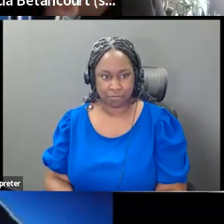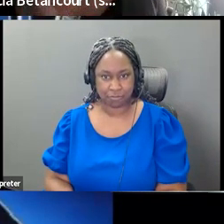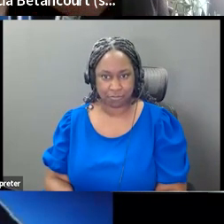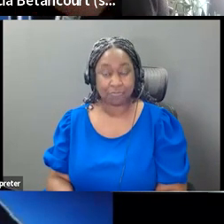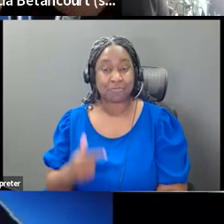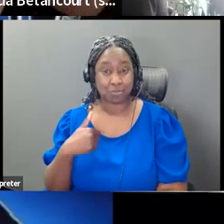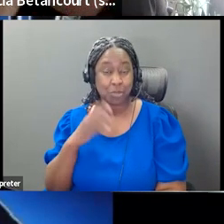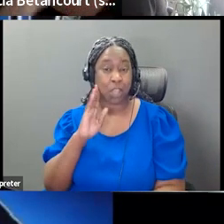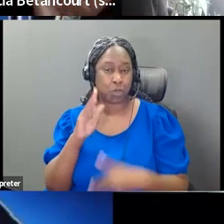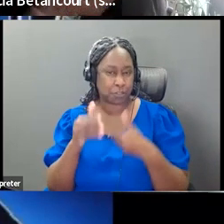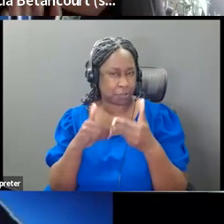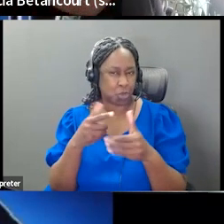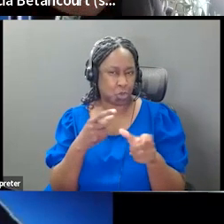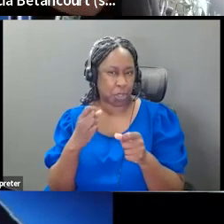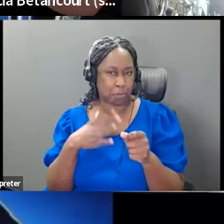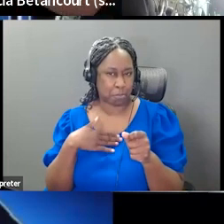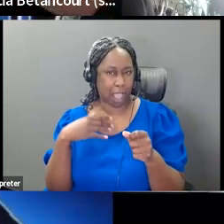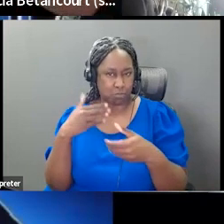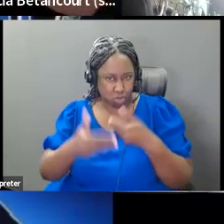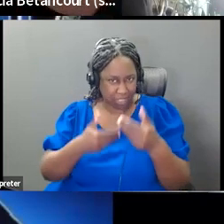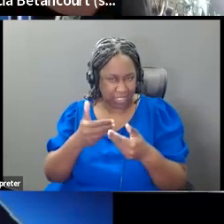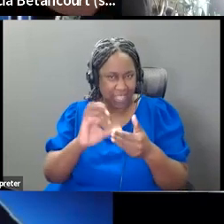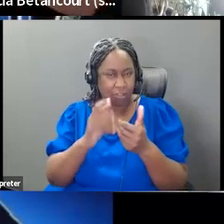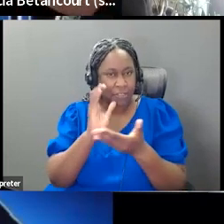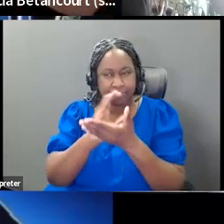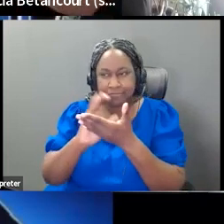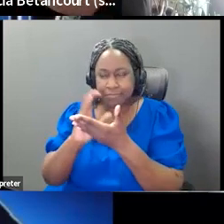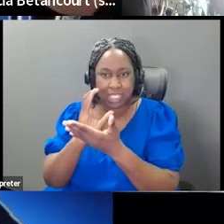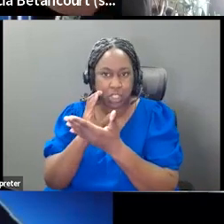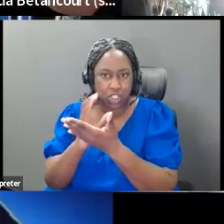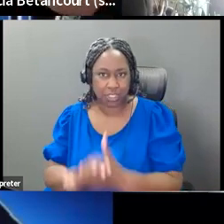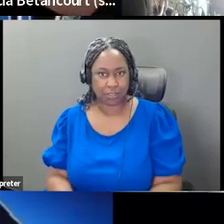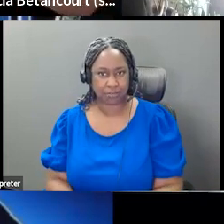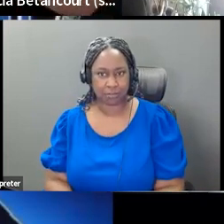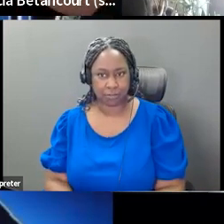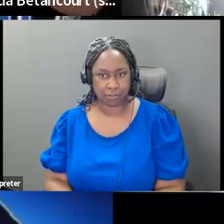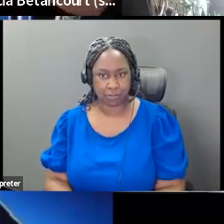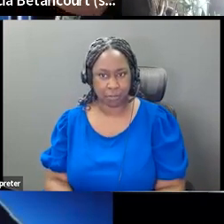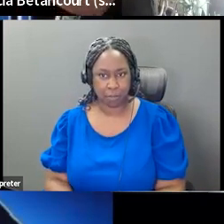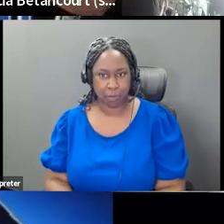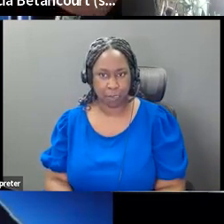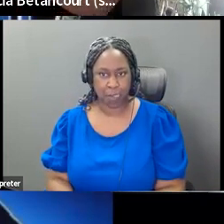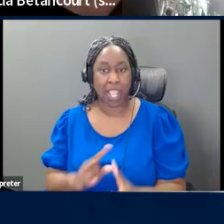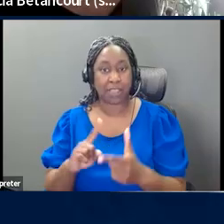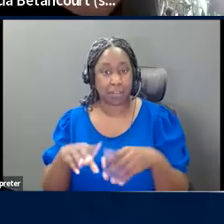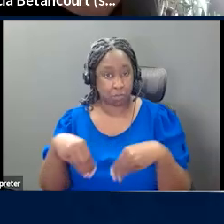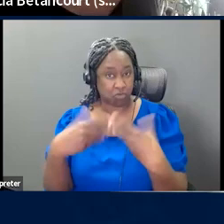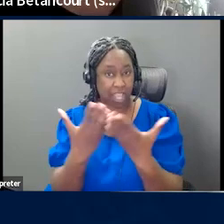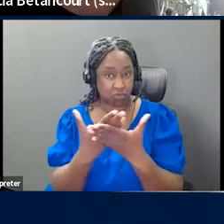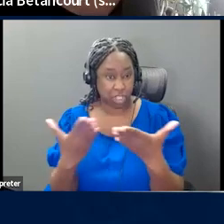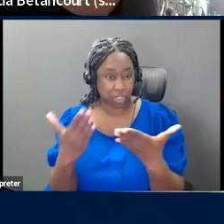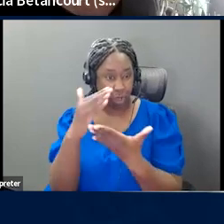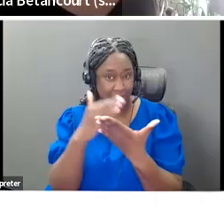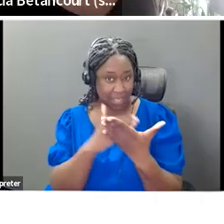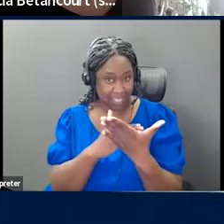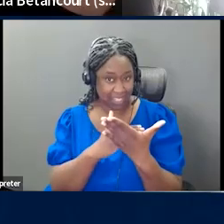go quickly through sort of my process of how to search for images. And then I'll give us a resource list and